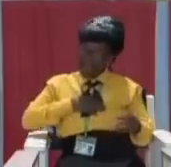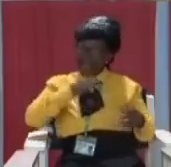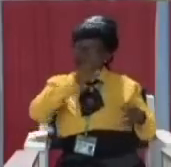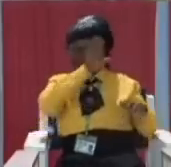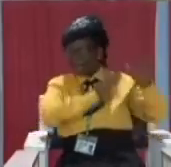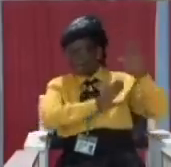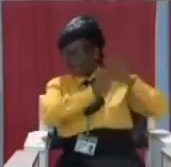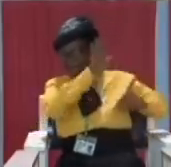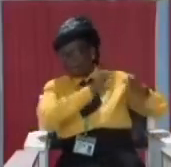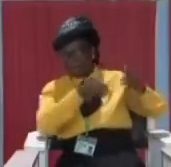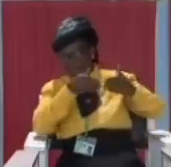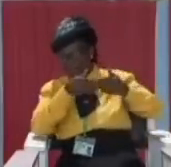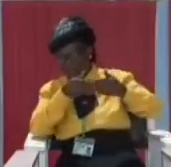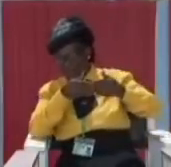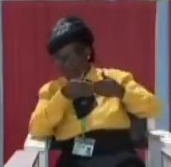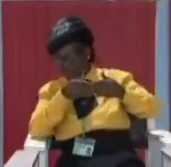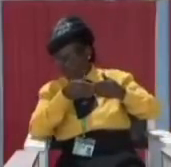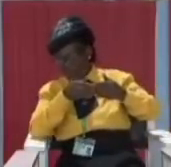irreversibly over,